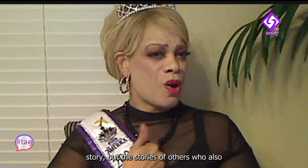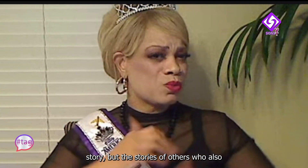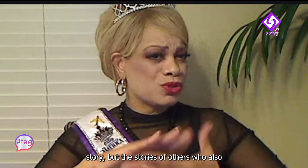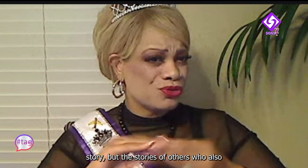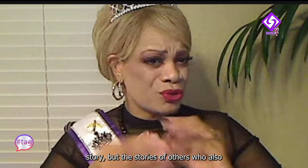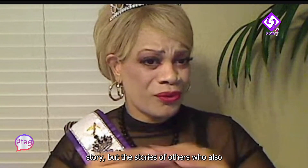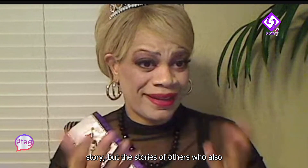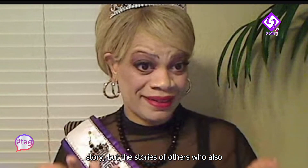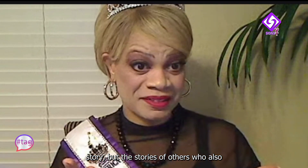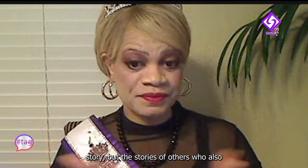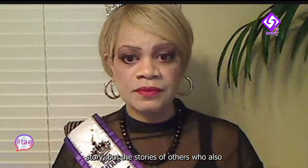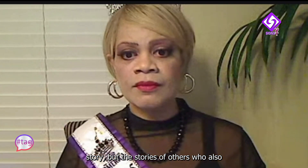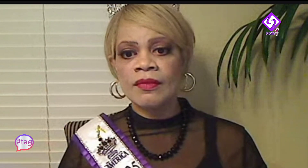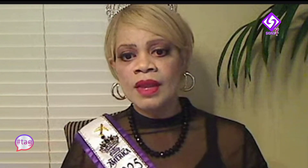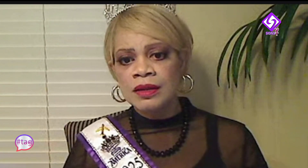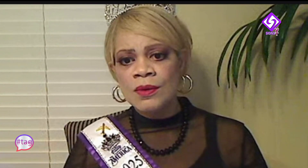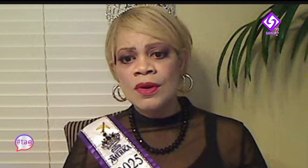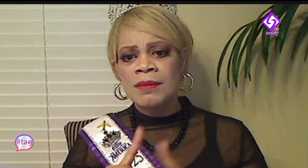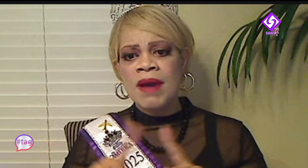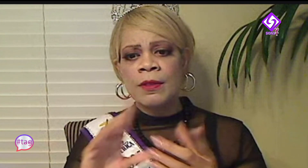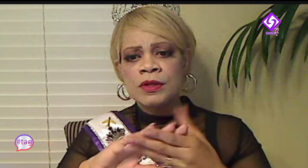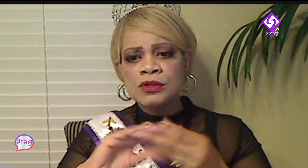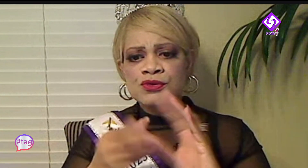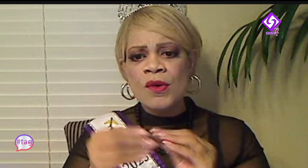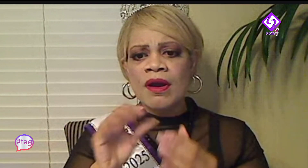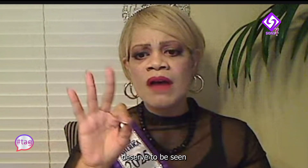of others who also